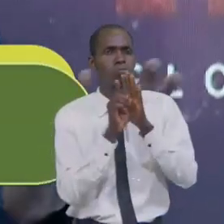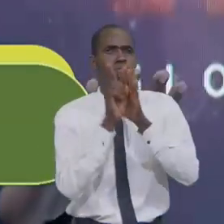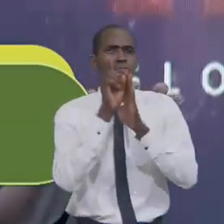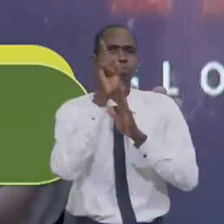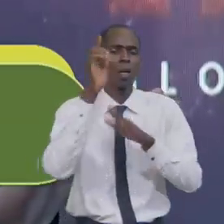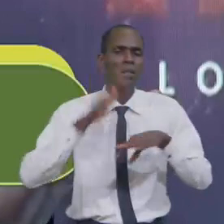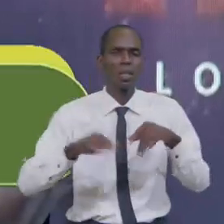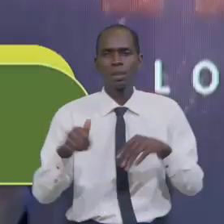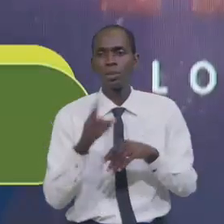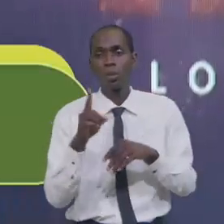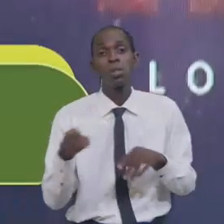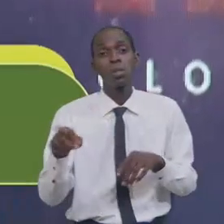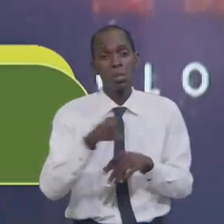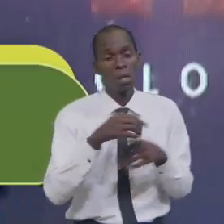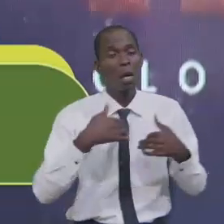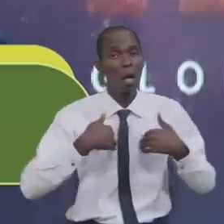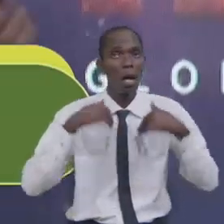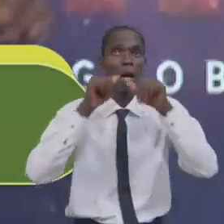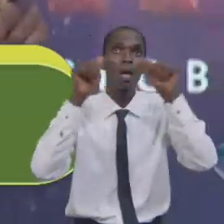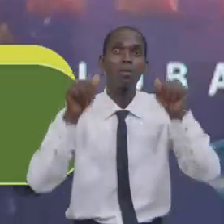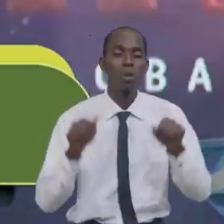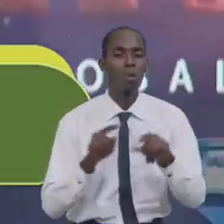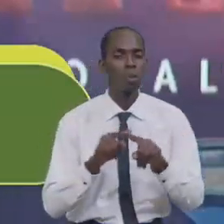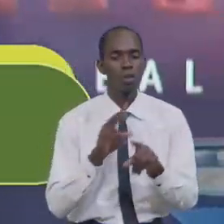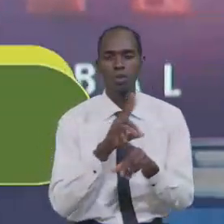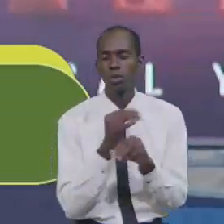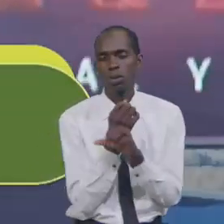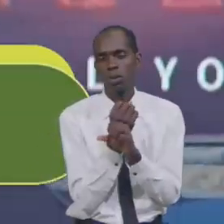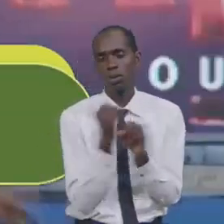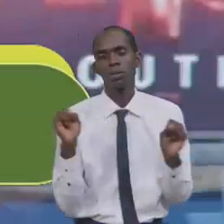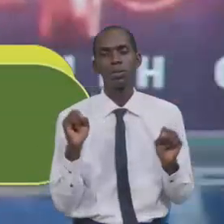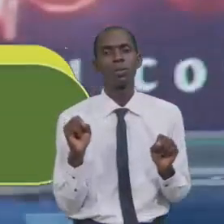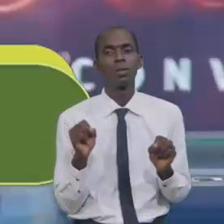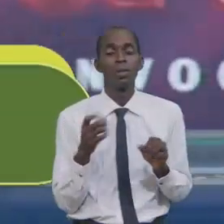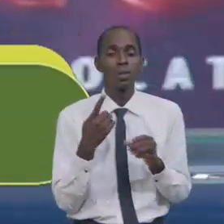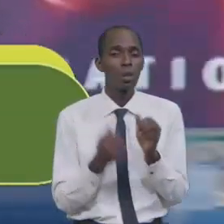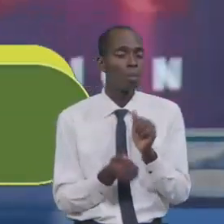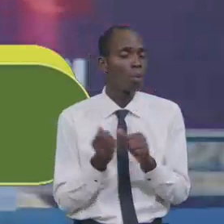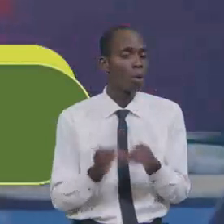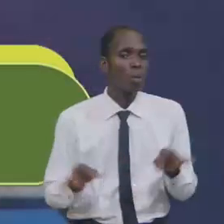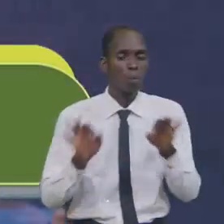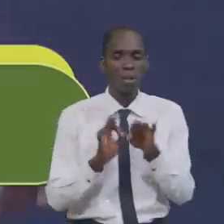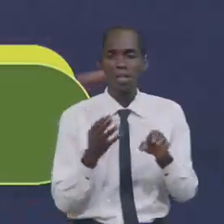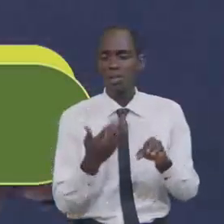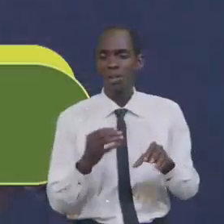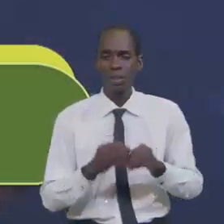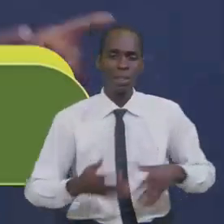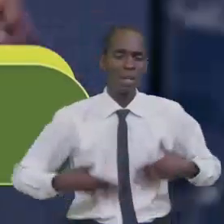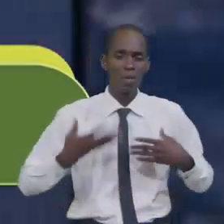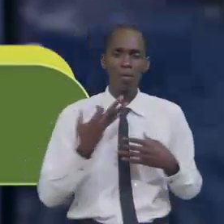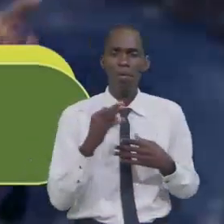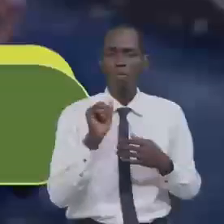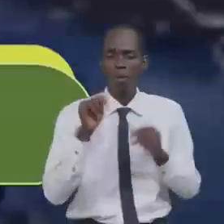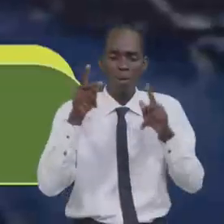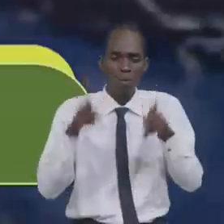but there's no salvation, there's no savior. The most important thing in the life of a person is to make sure